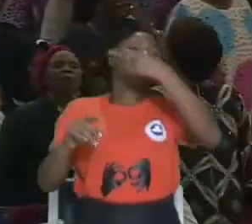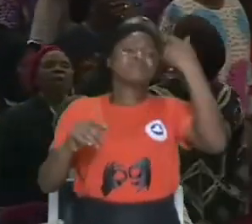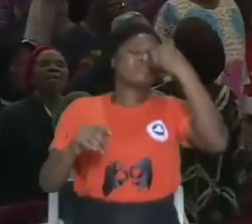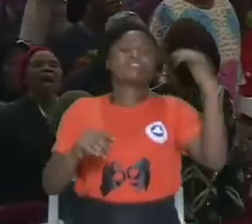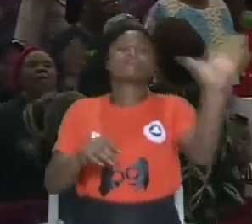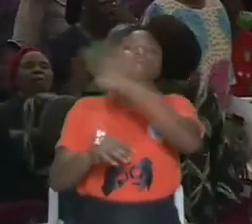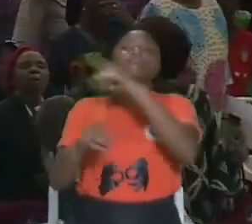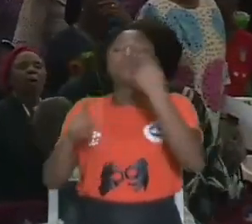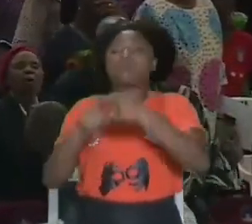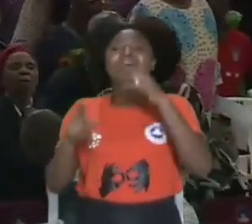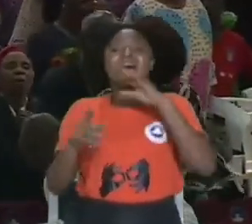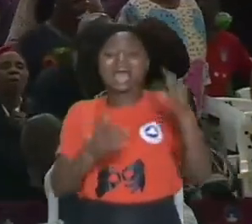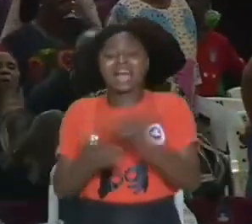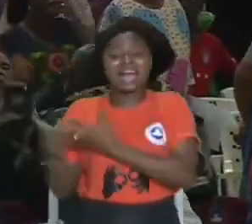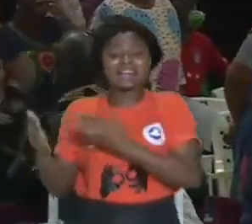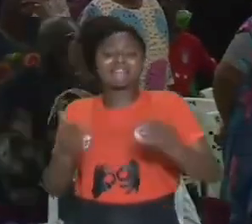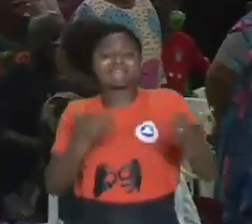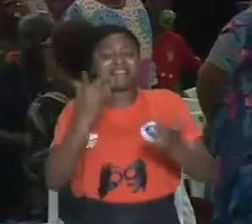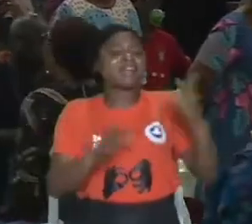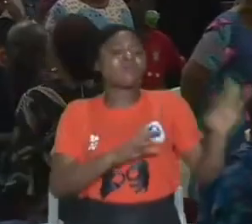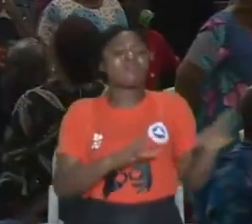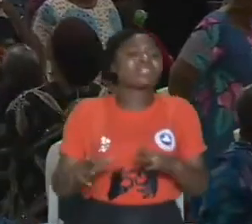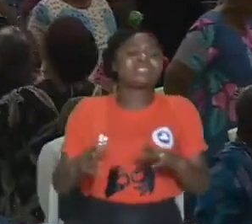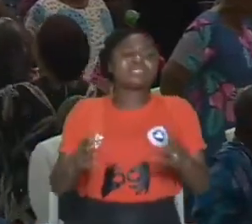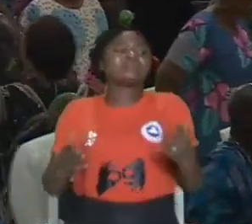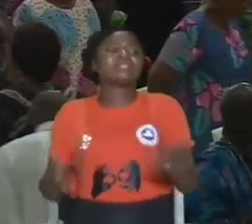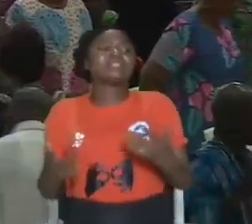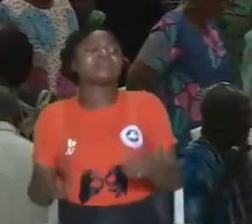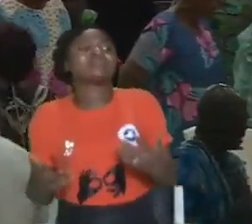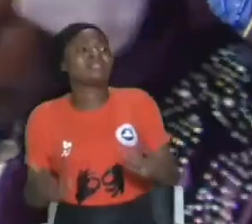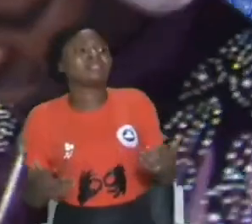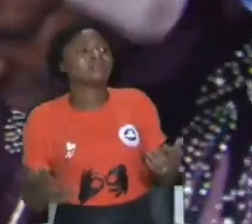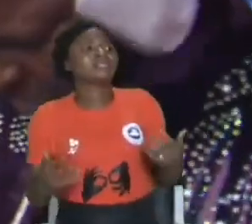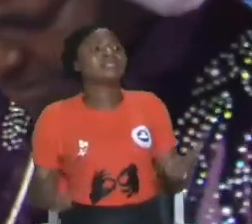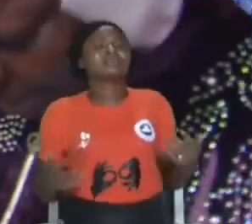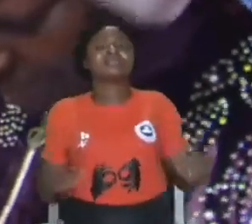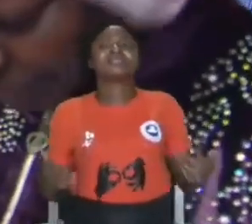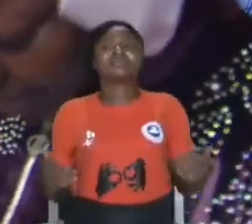fire already. Zebremedokom anatia kapayata.